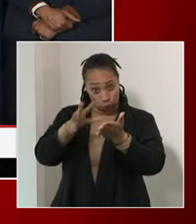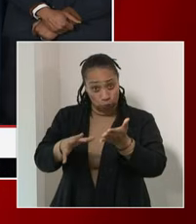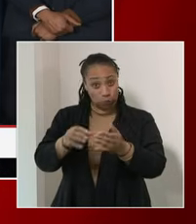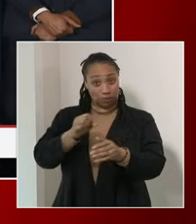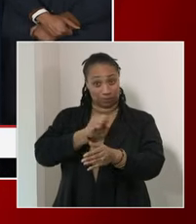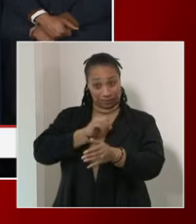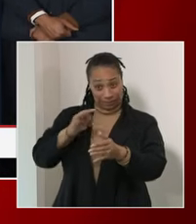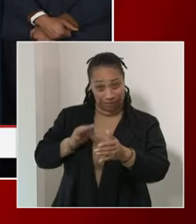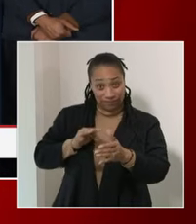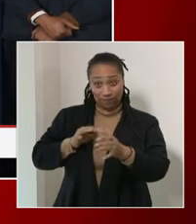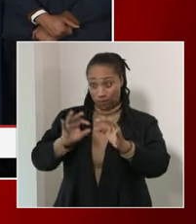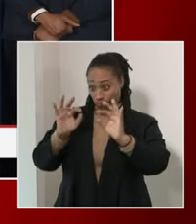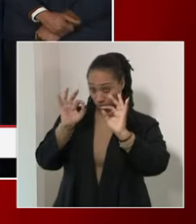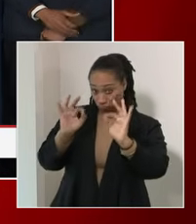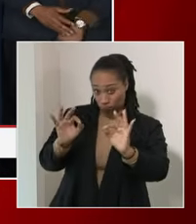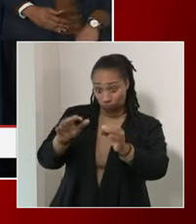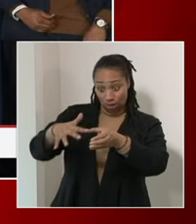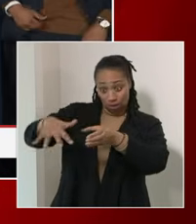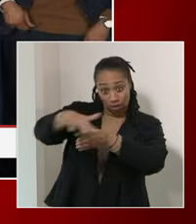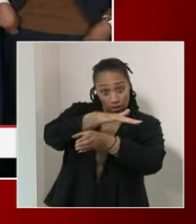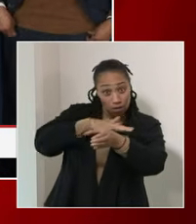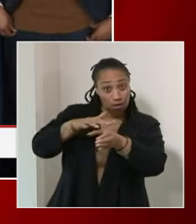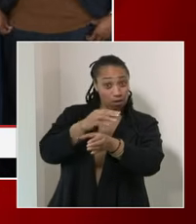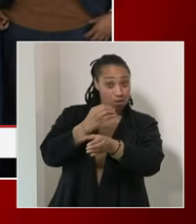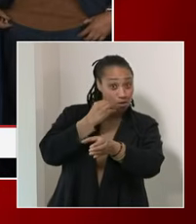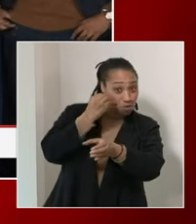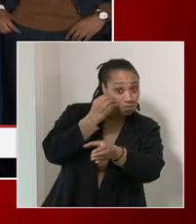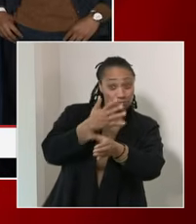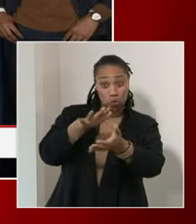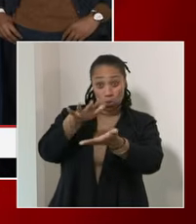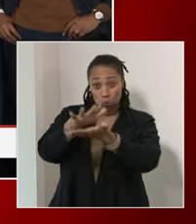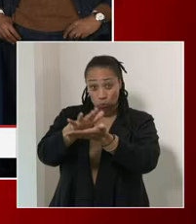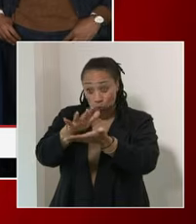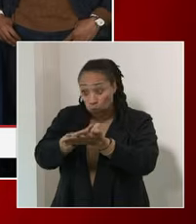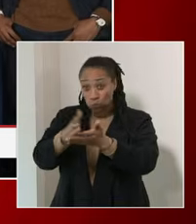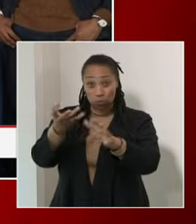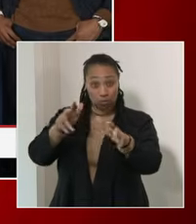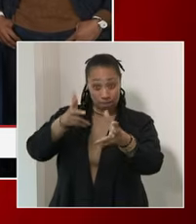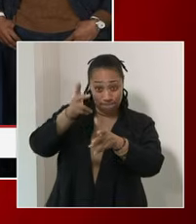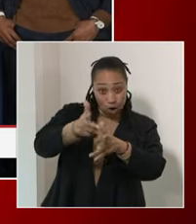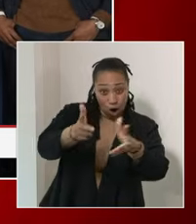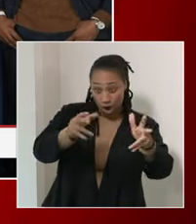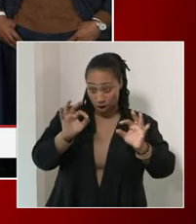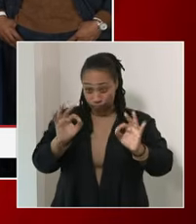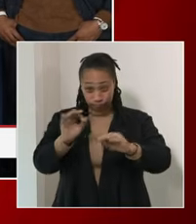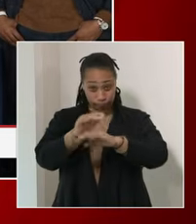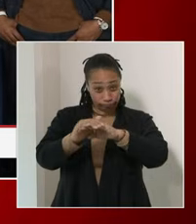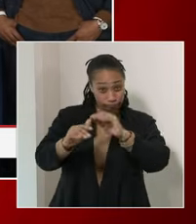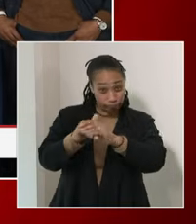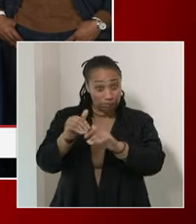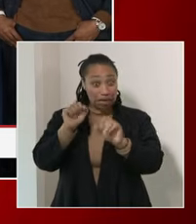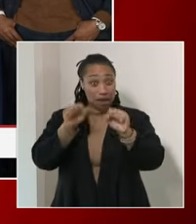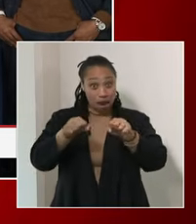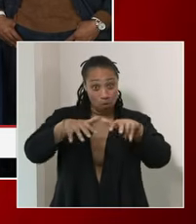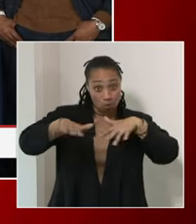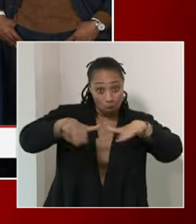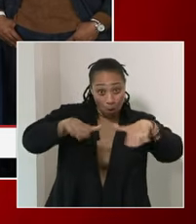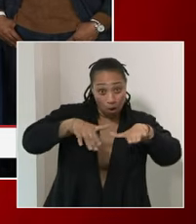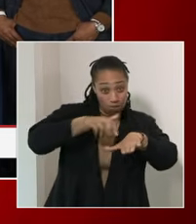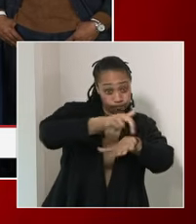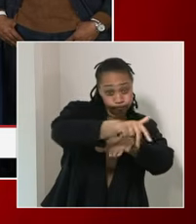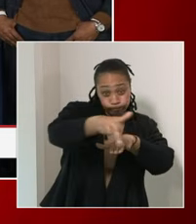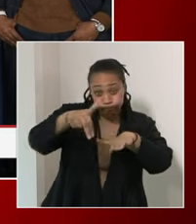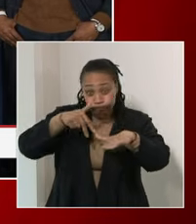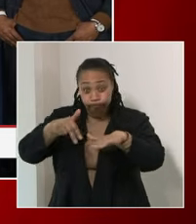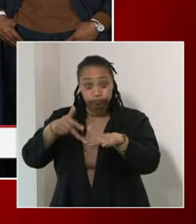for teachers, and the like, and the sidewalk areas around the school. Then we have